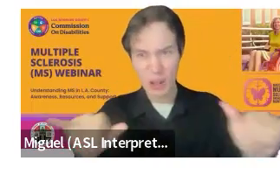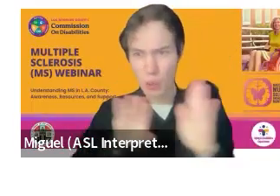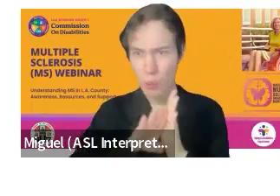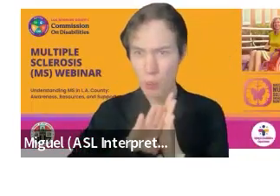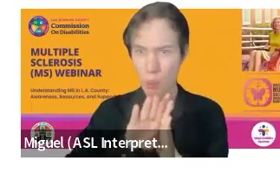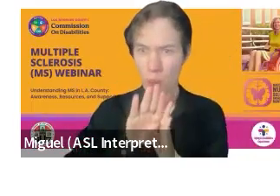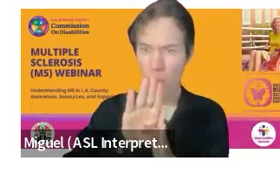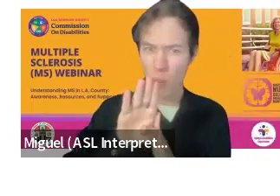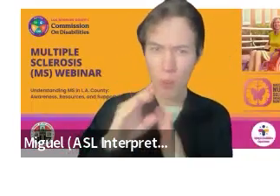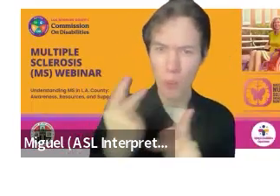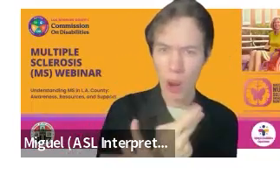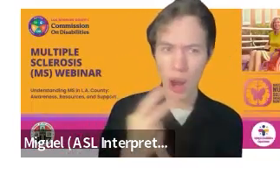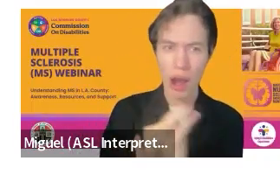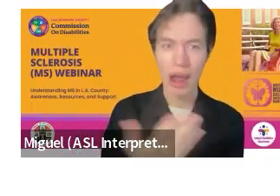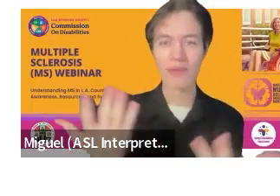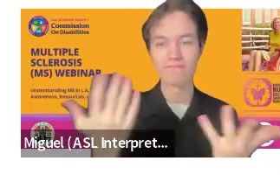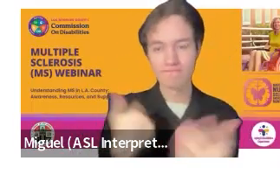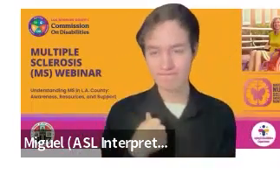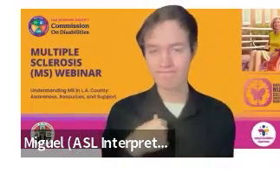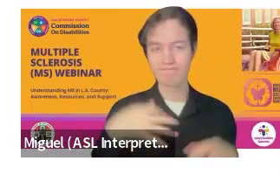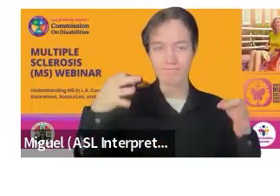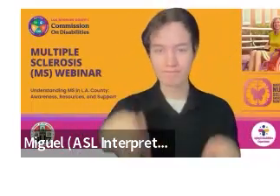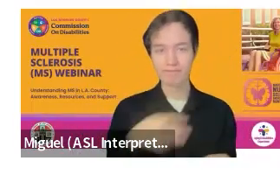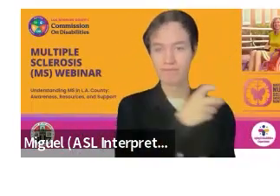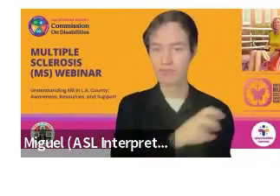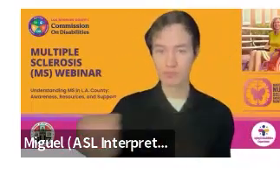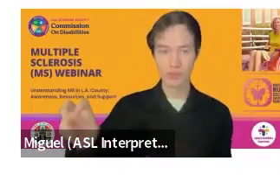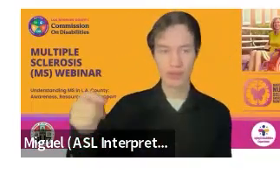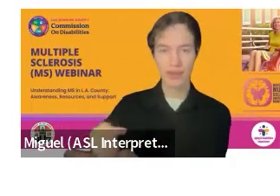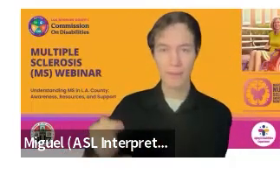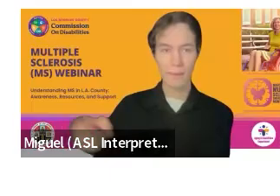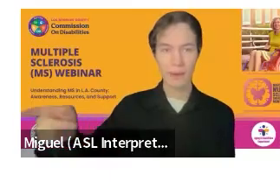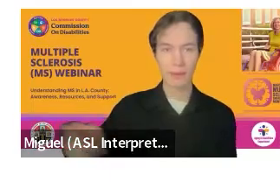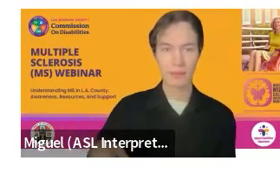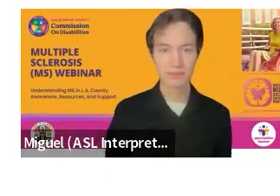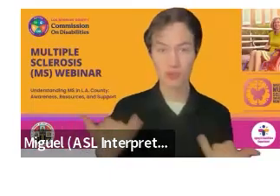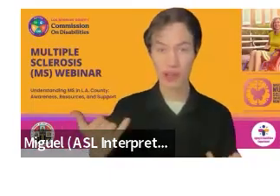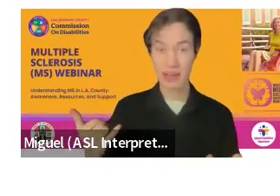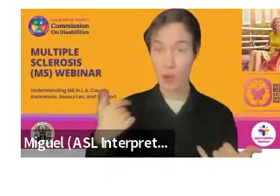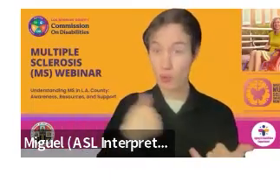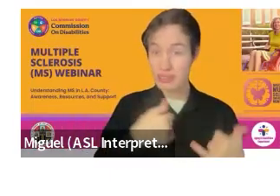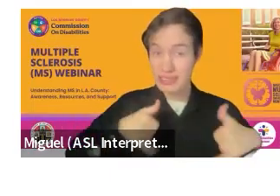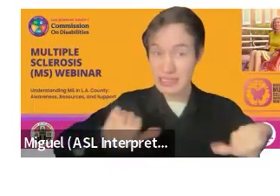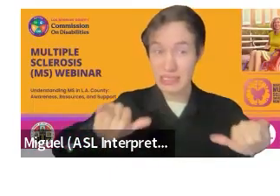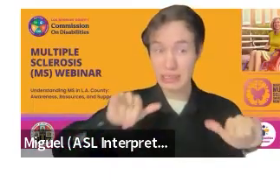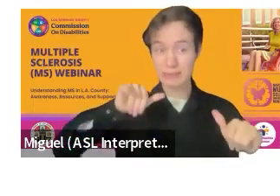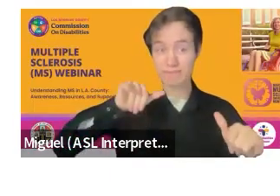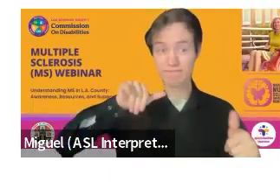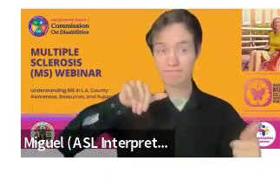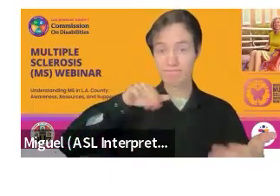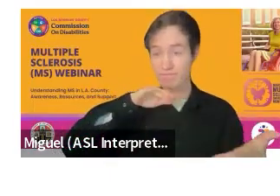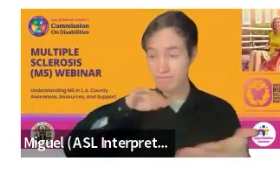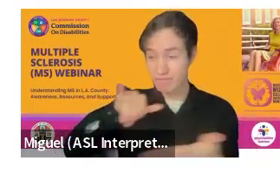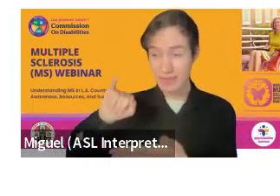to cladribine, which is a medication that's currently being studied in advanced MS. So we don't know for sure that it will help slow